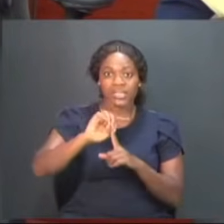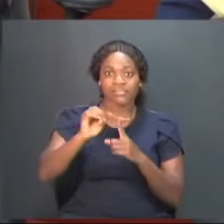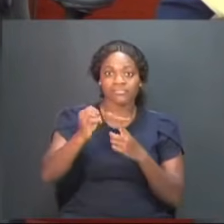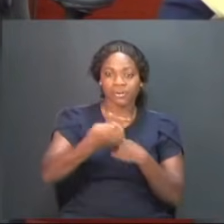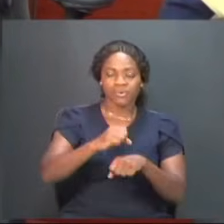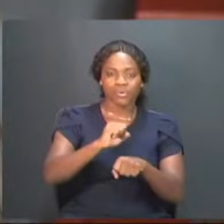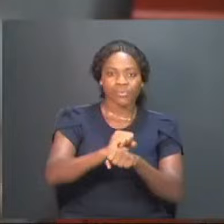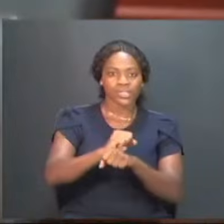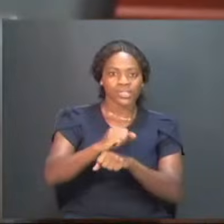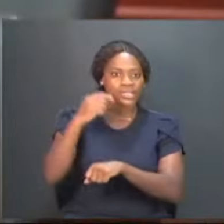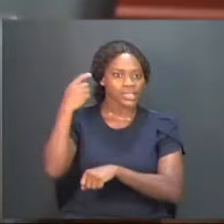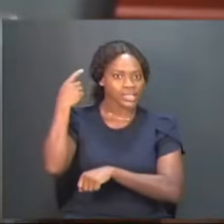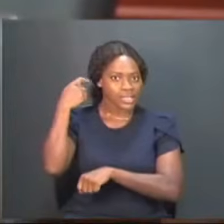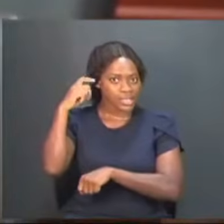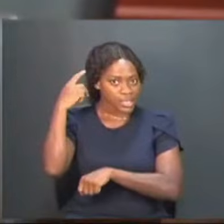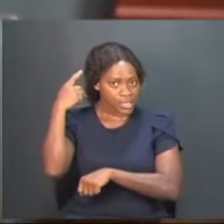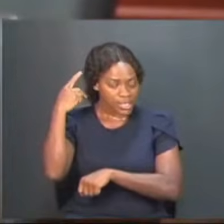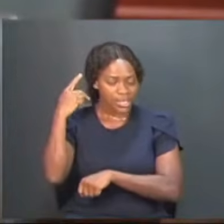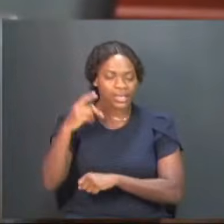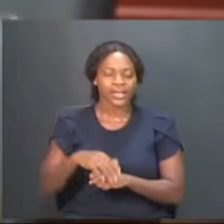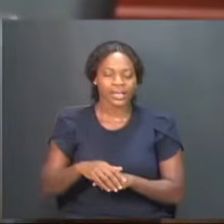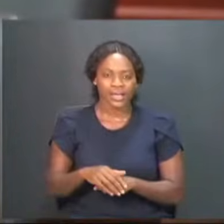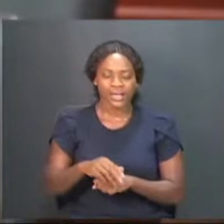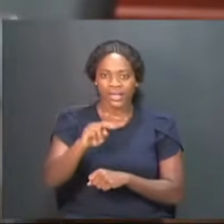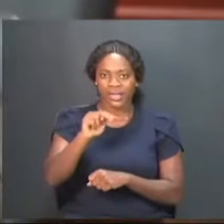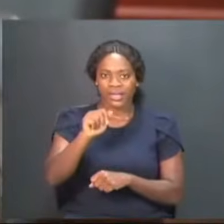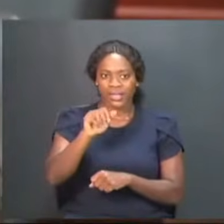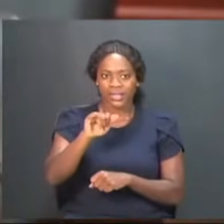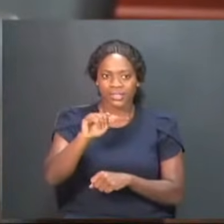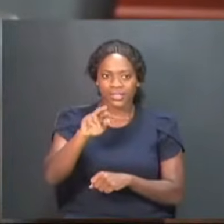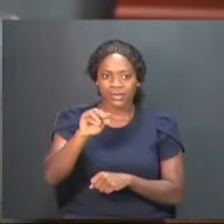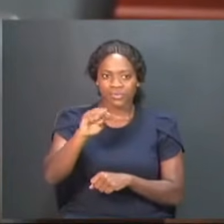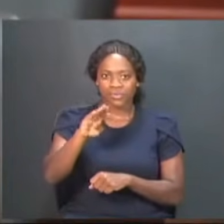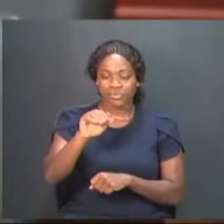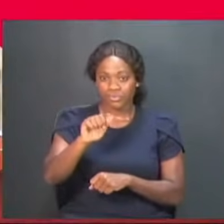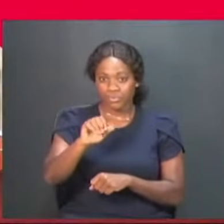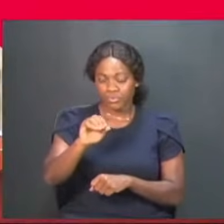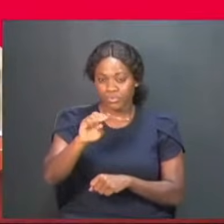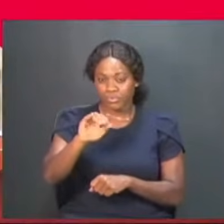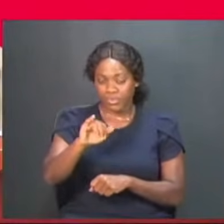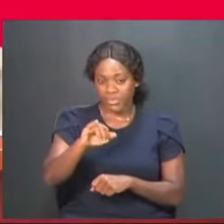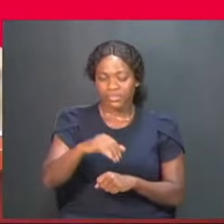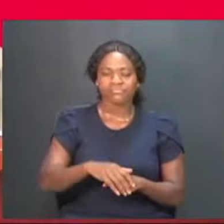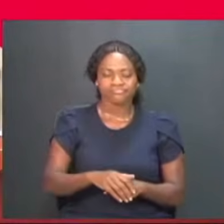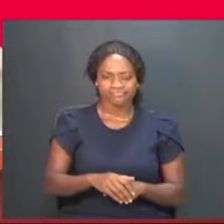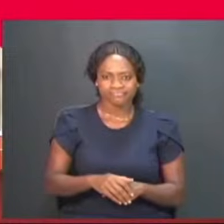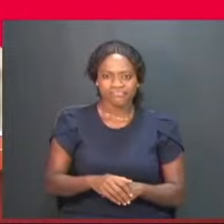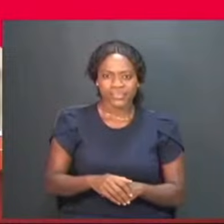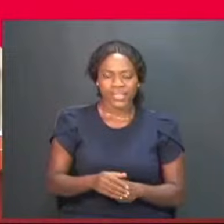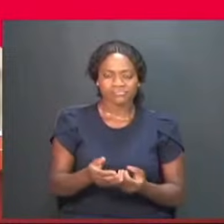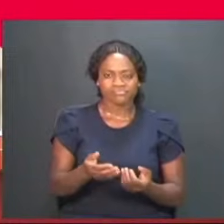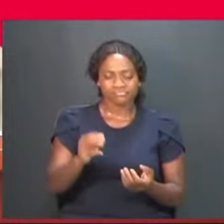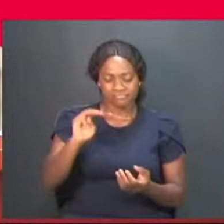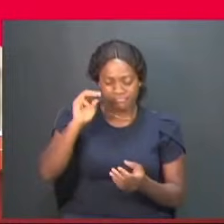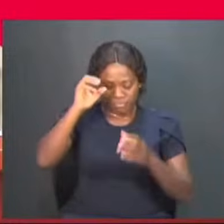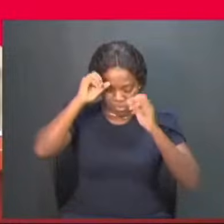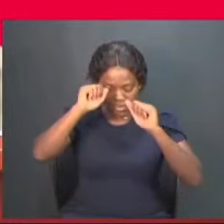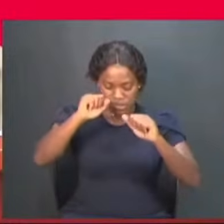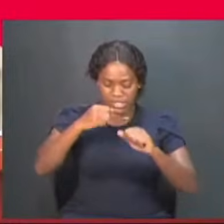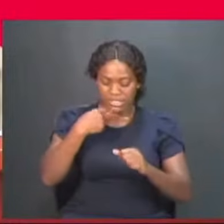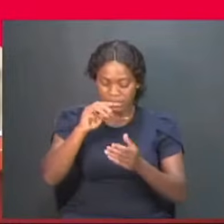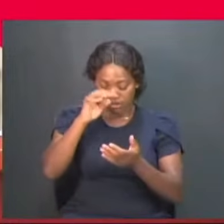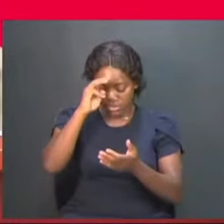which the President was invited, and the President has asked him to represent him. He came and sought leave to